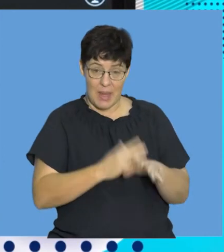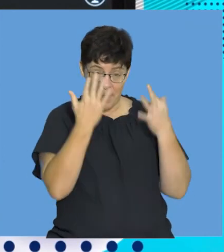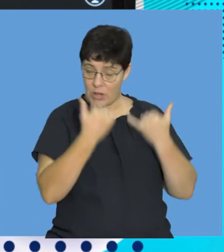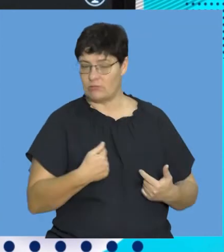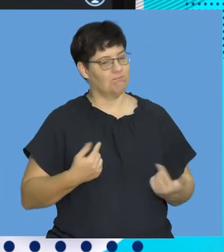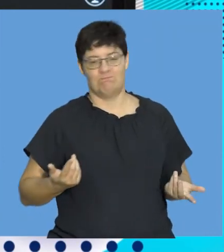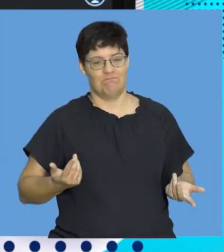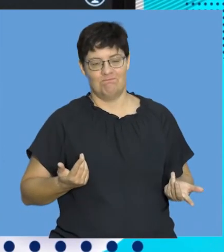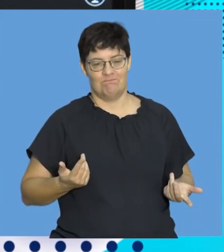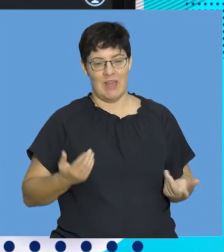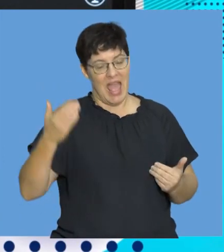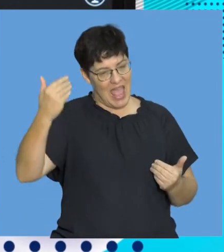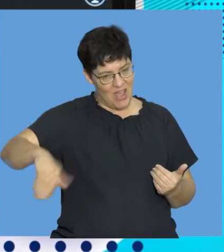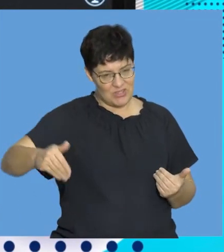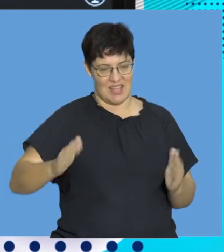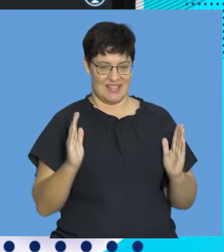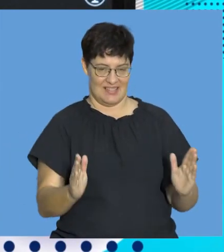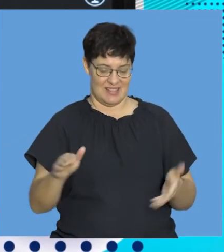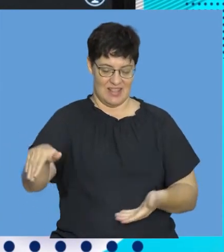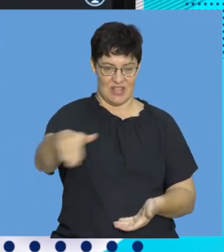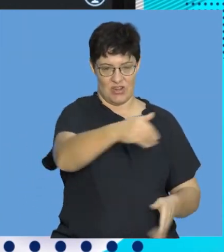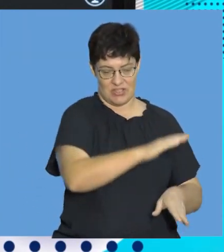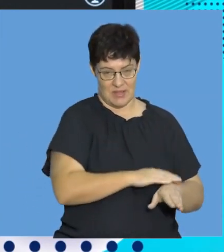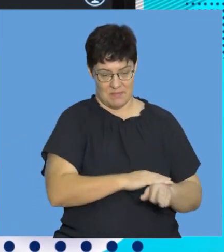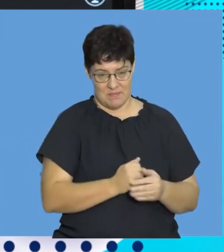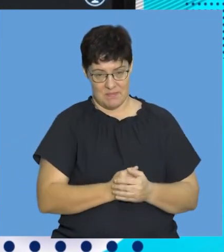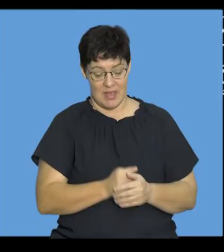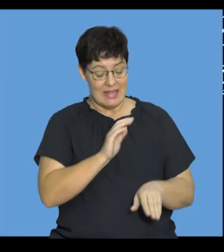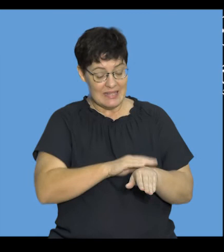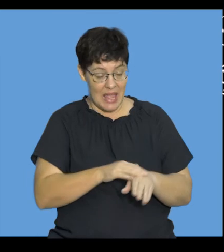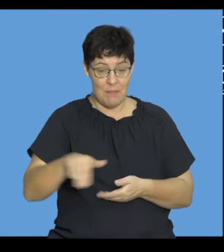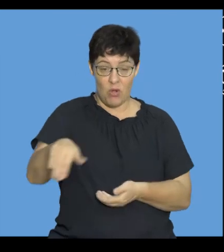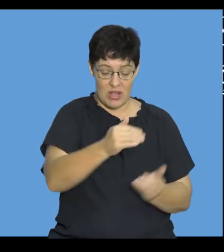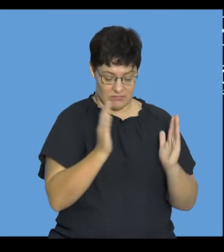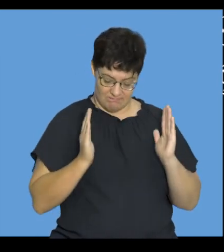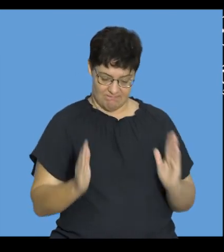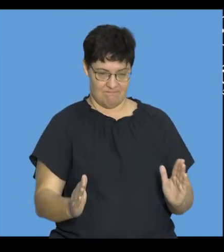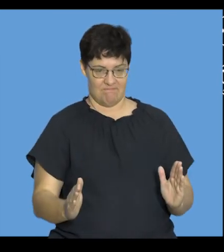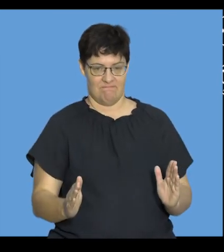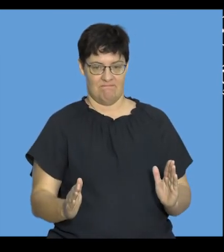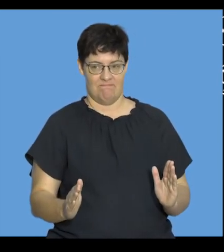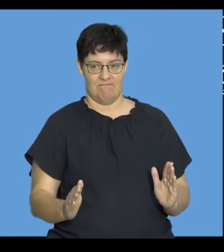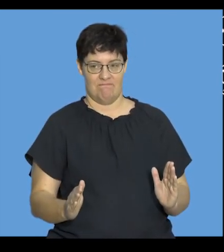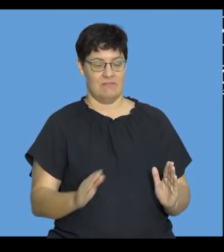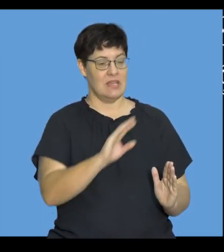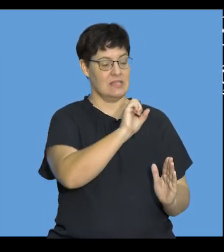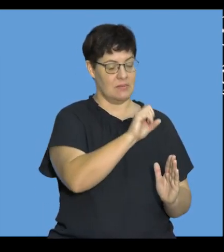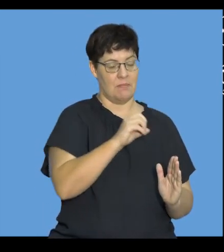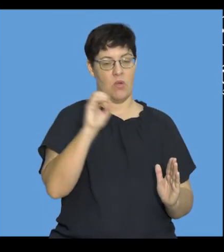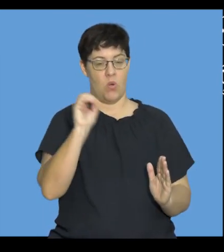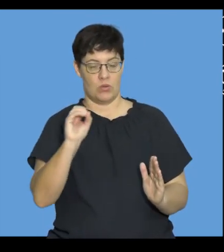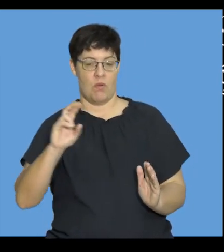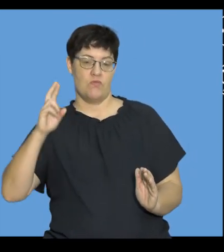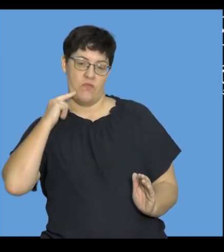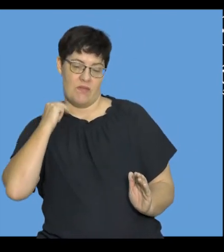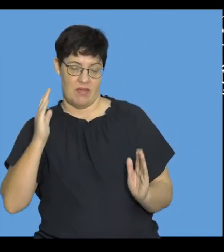of my collection period. My collection period is limited to September, October, and November.